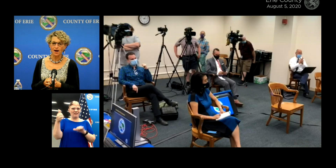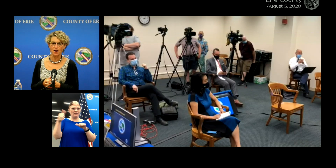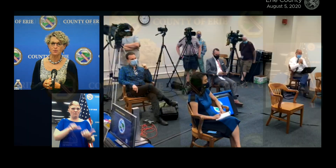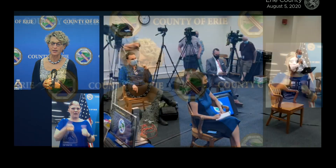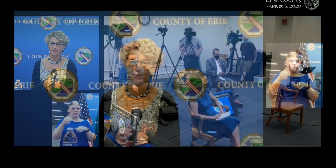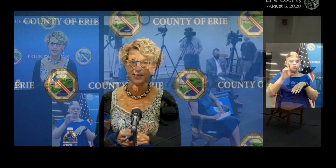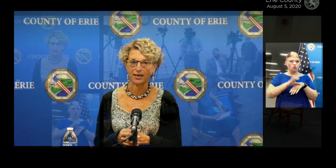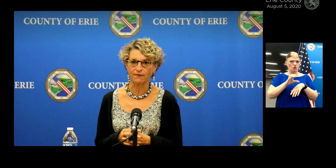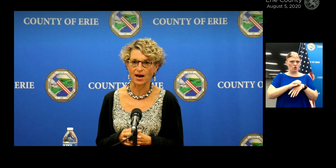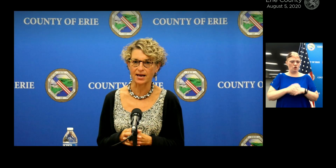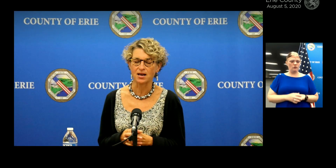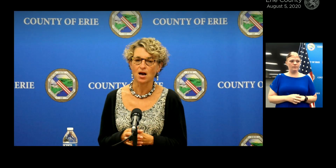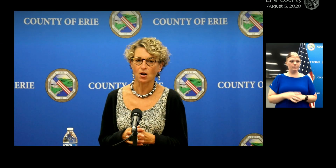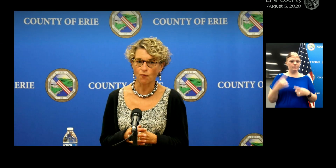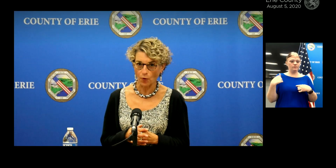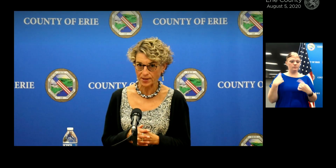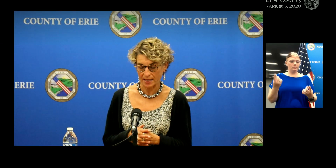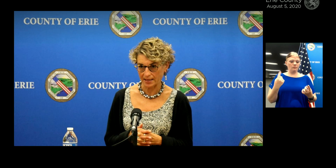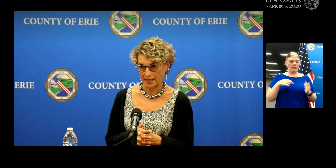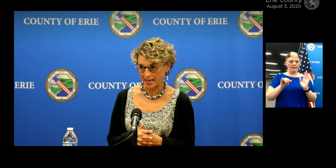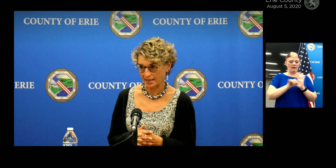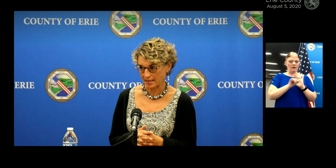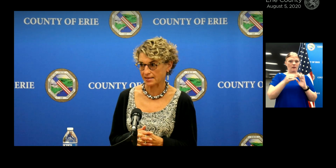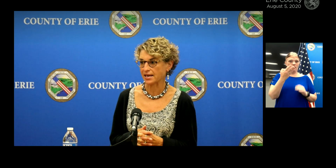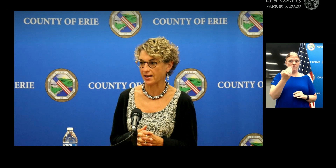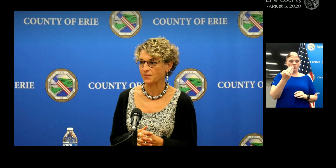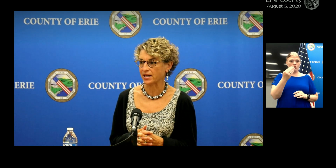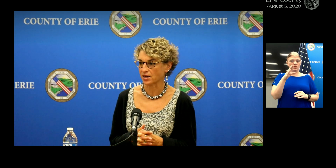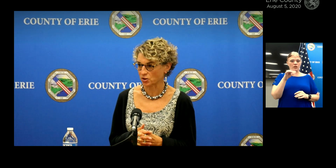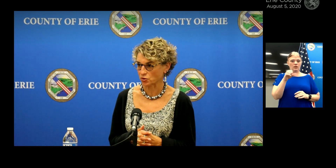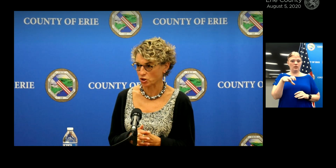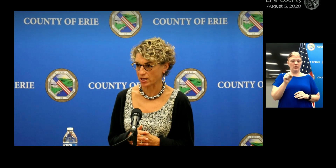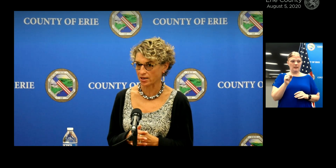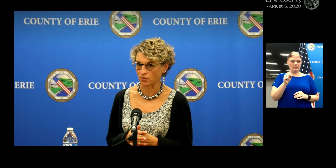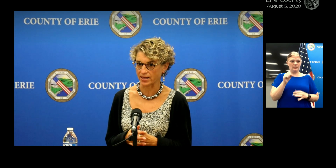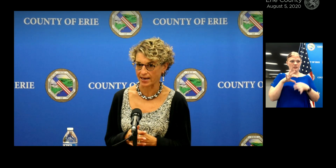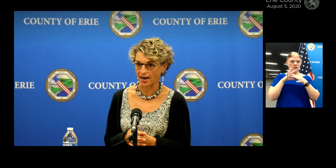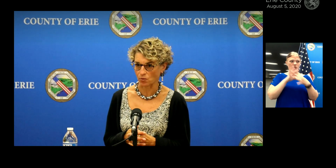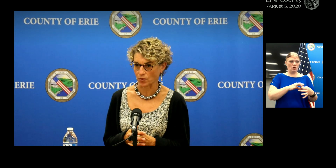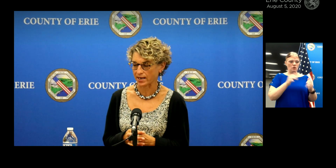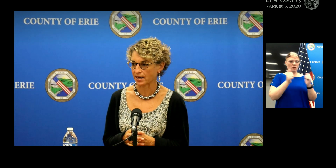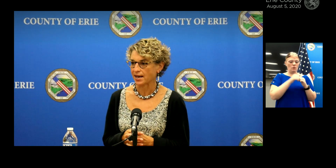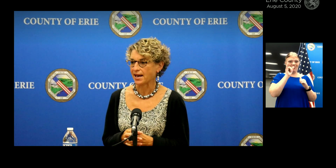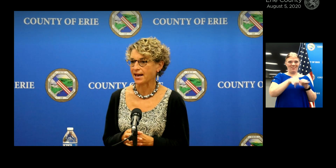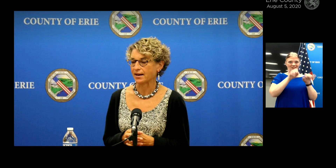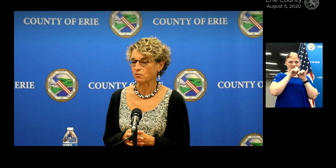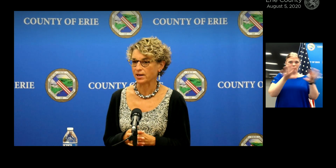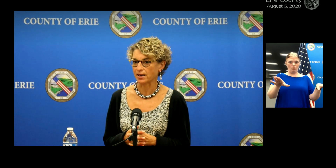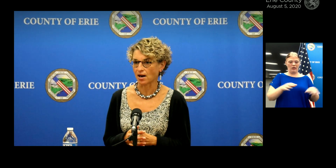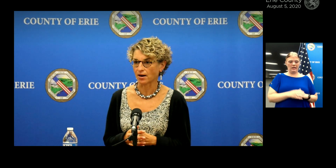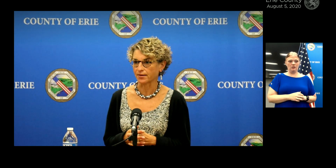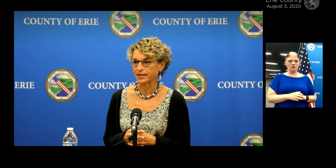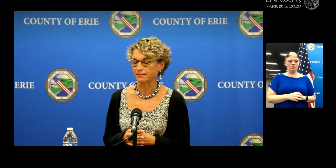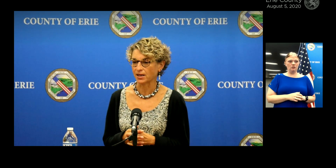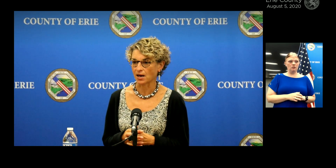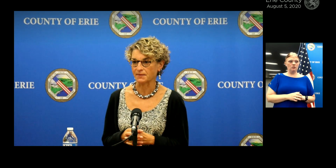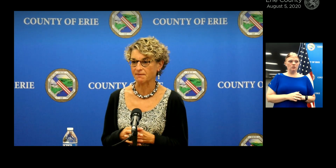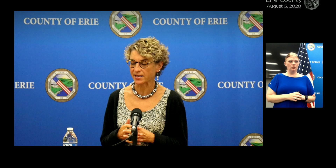so far we've identified 14 cases that have been associated with that outbreak, and we